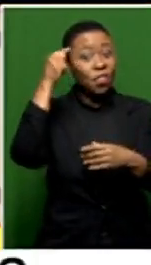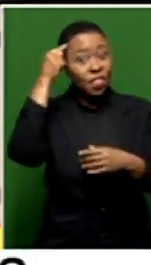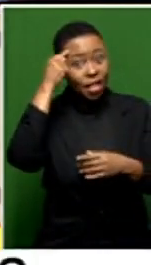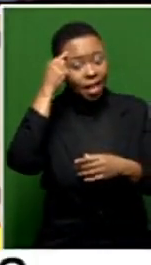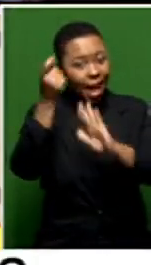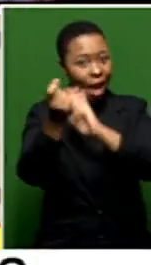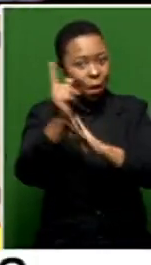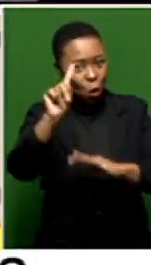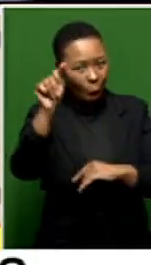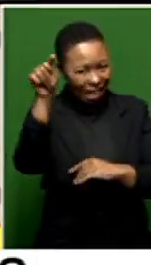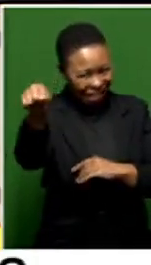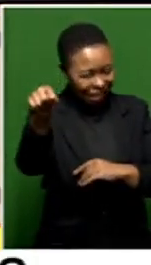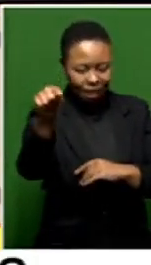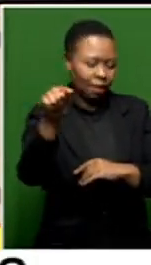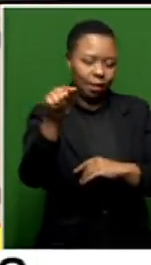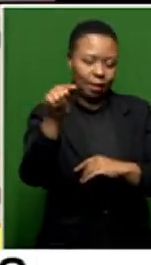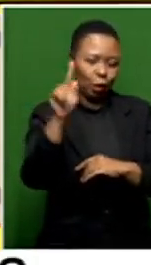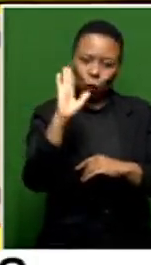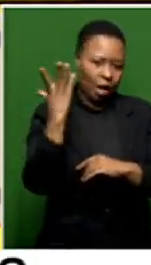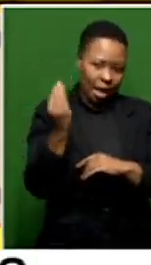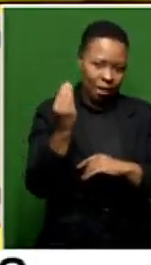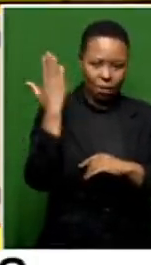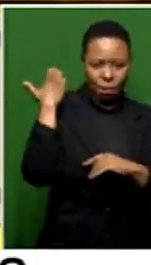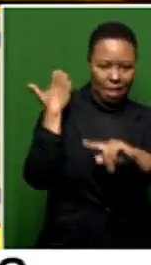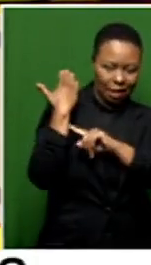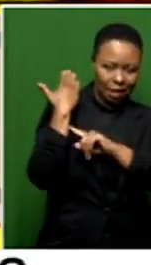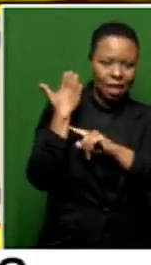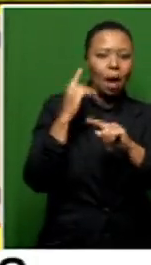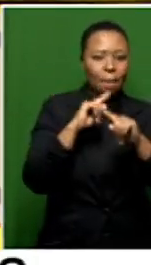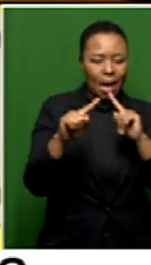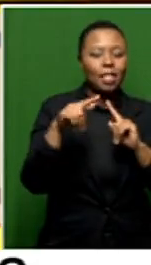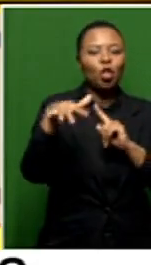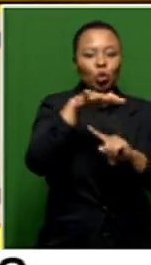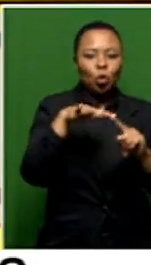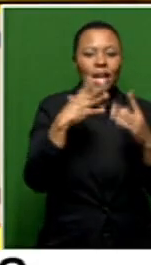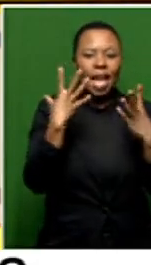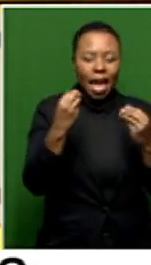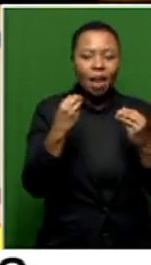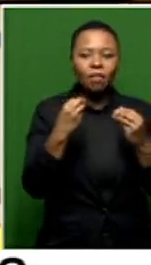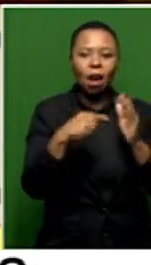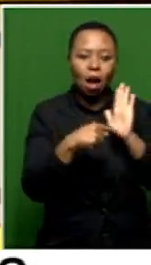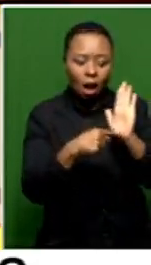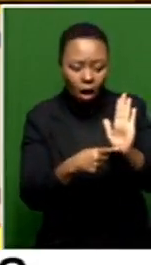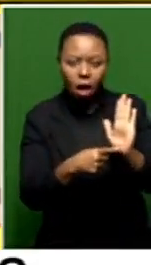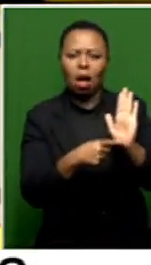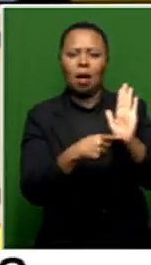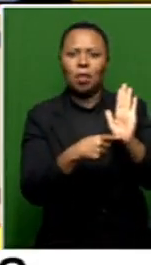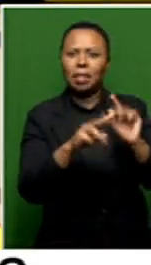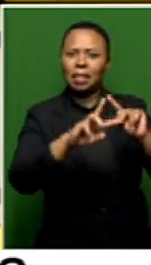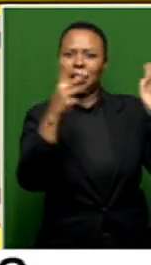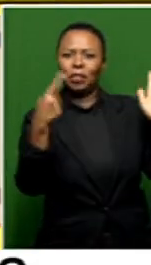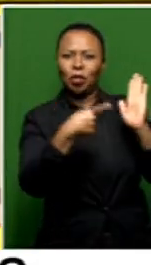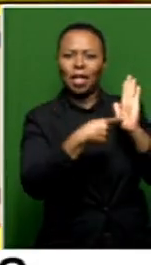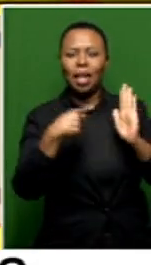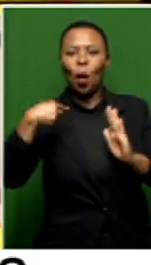or anything like that. We have had situations where the outcome was slightly different from what the